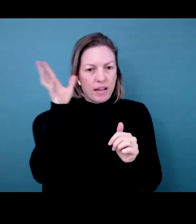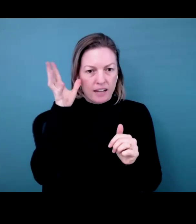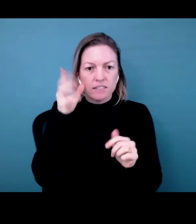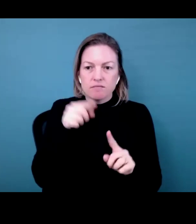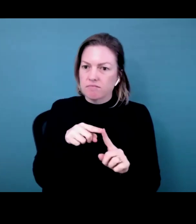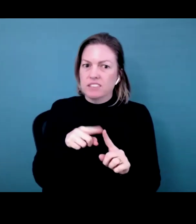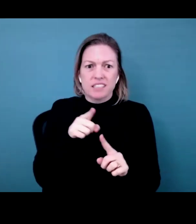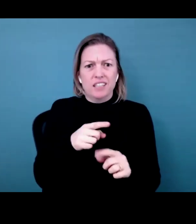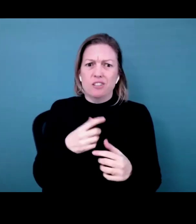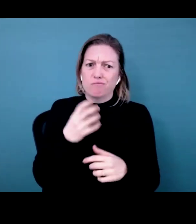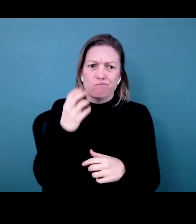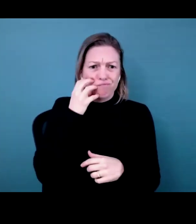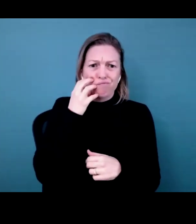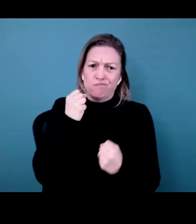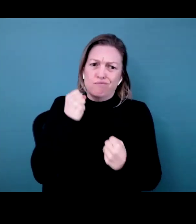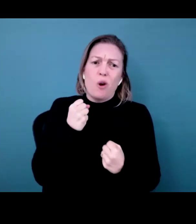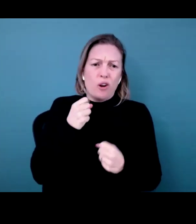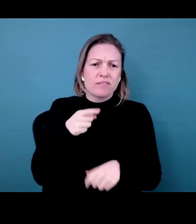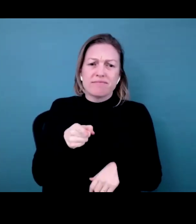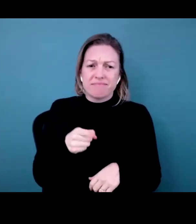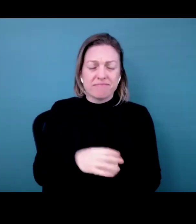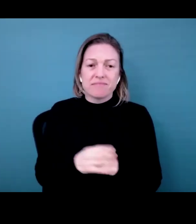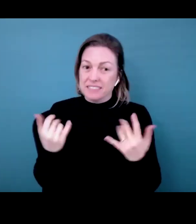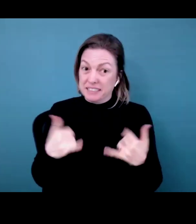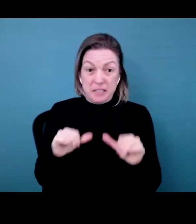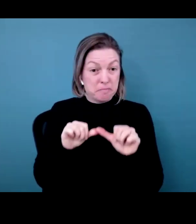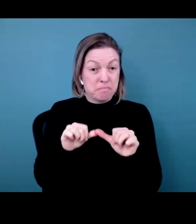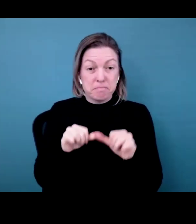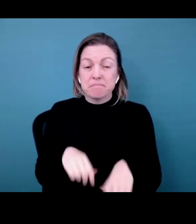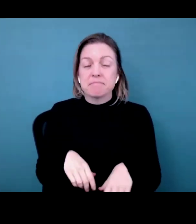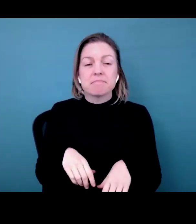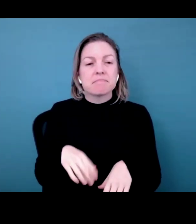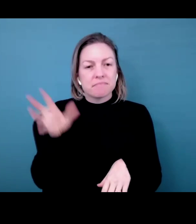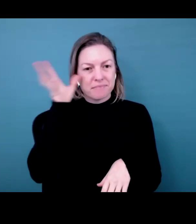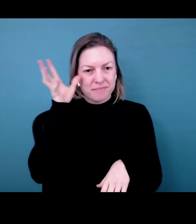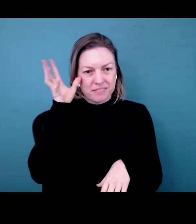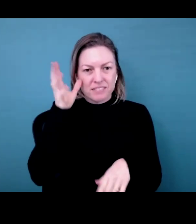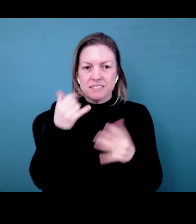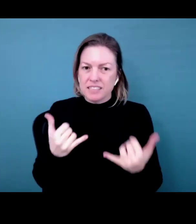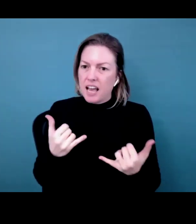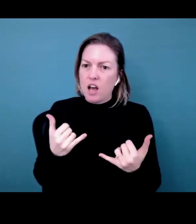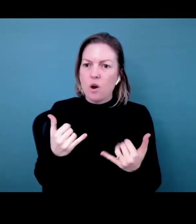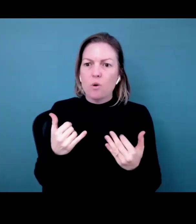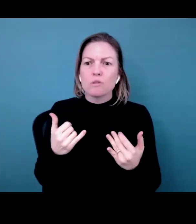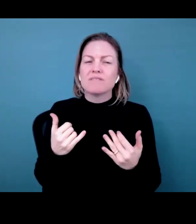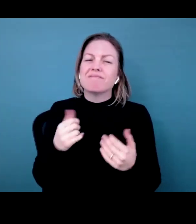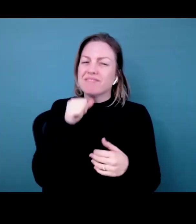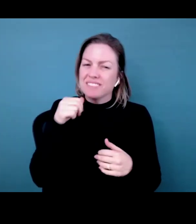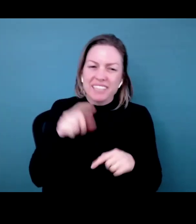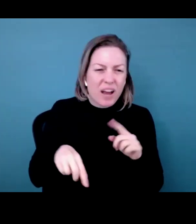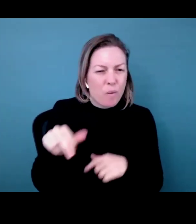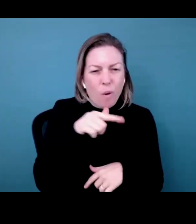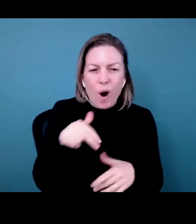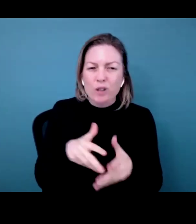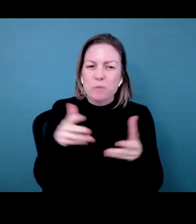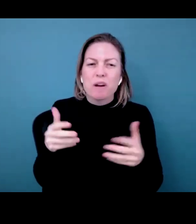tank, and we are still living. And now he is much less ambulatory. He needs help in